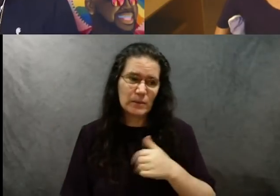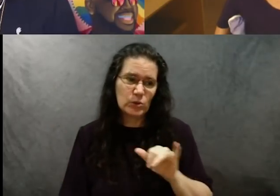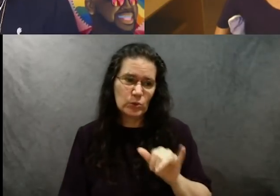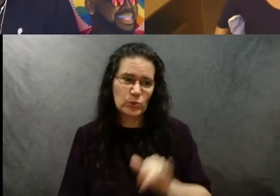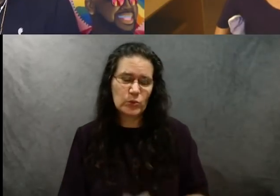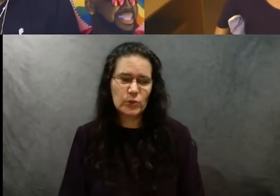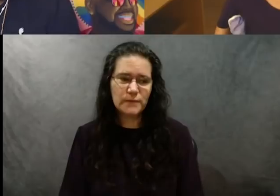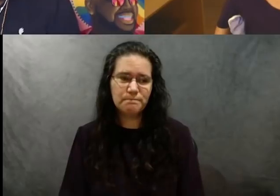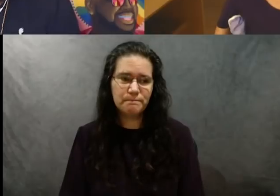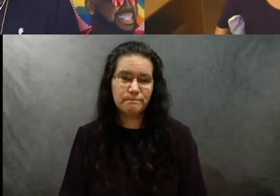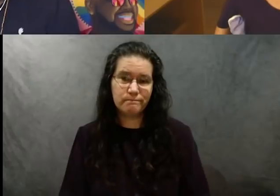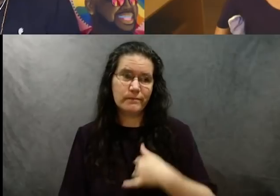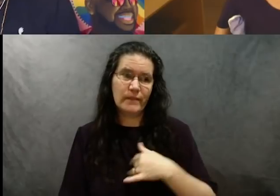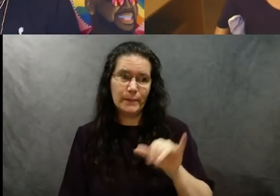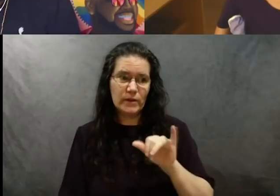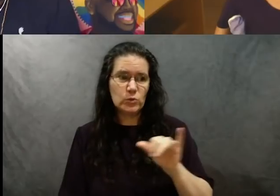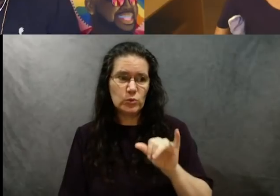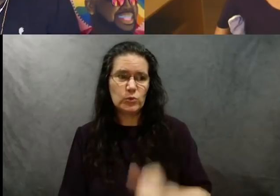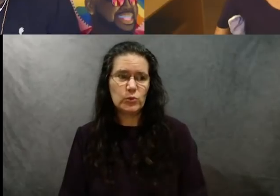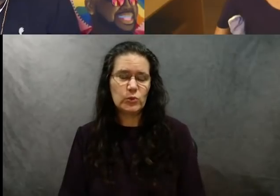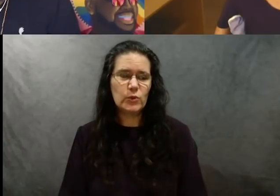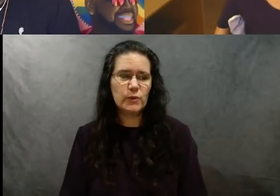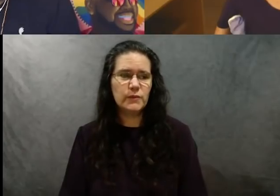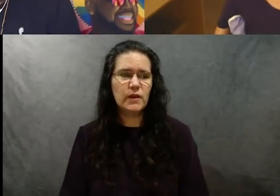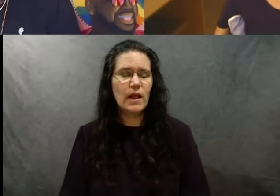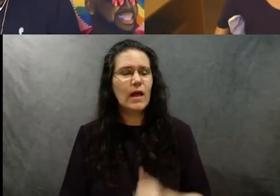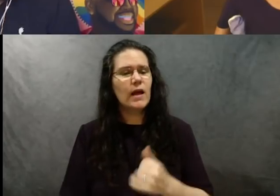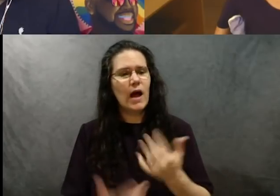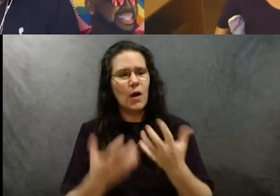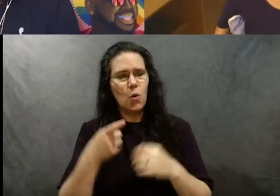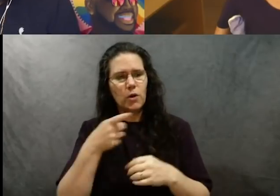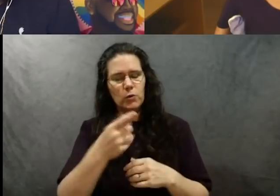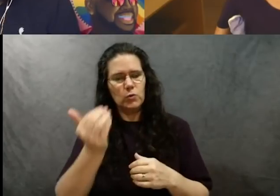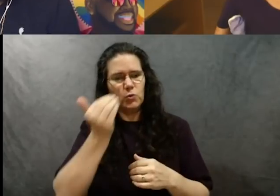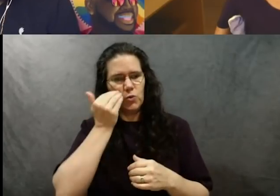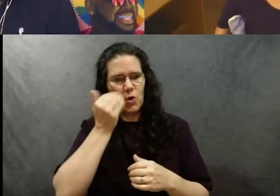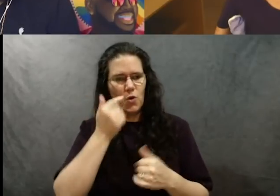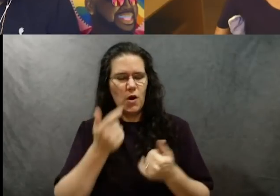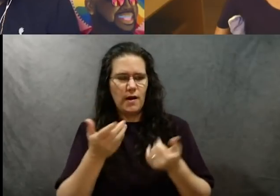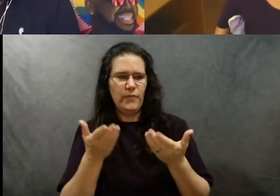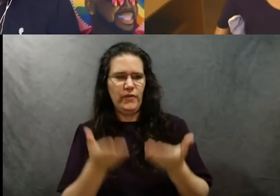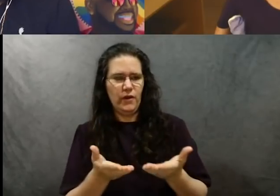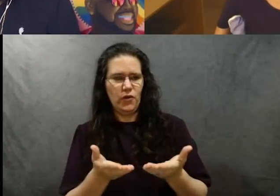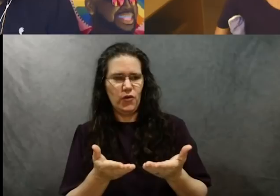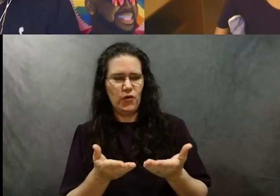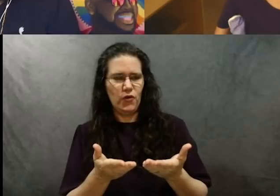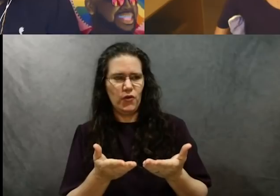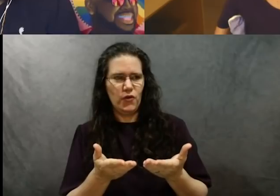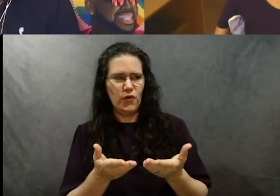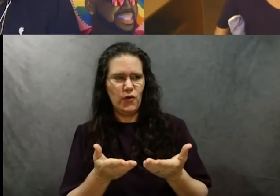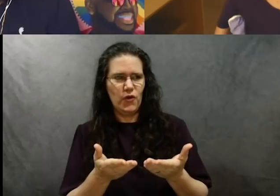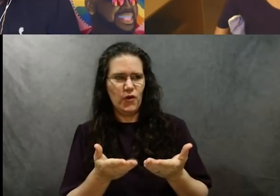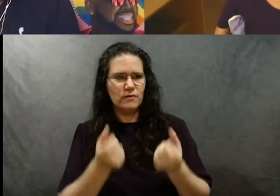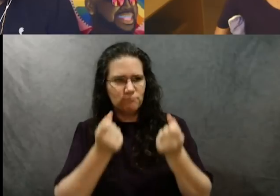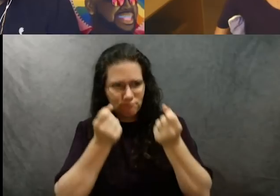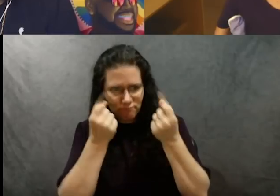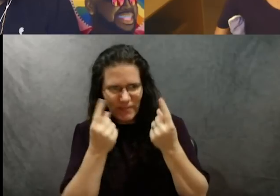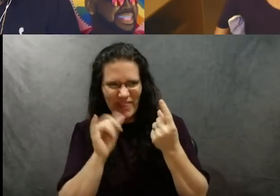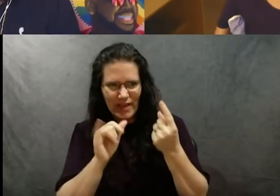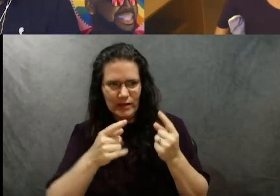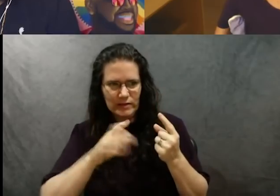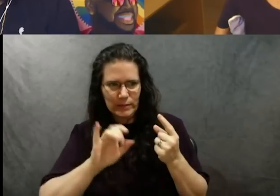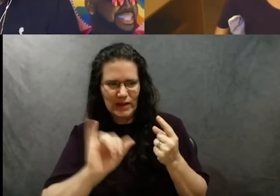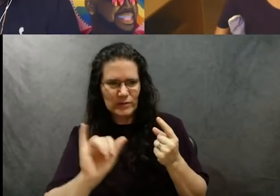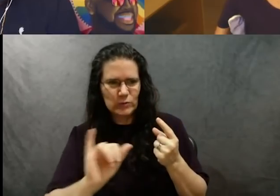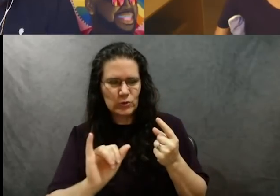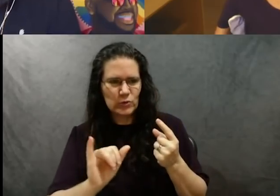You know, me too. Like, I want you to know that I'm there in that space as well. You